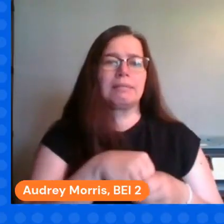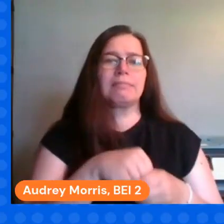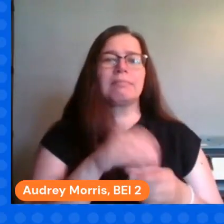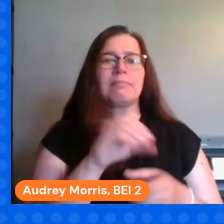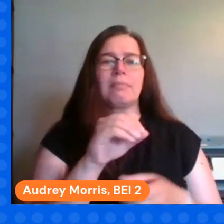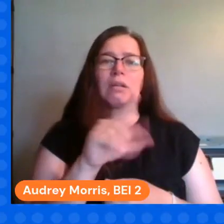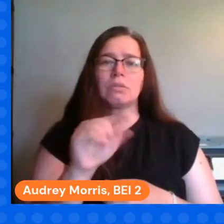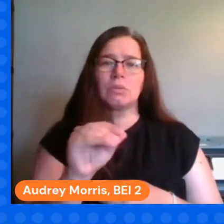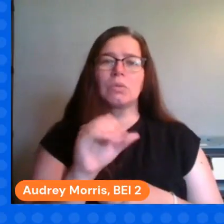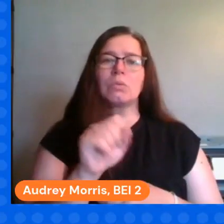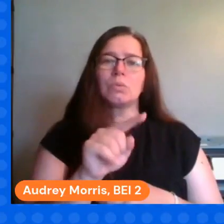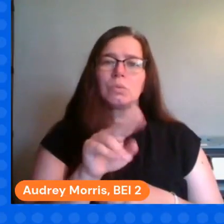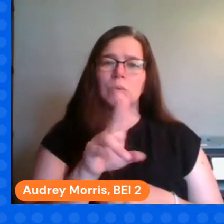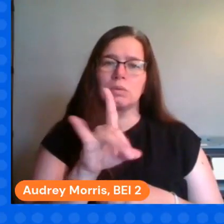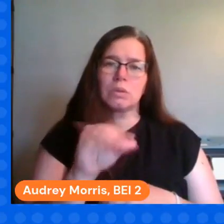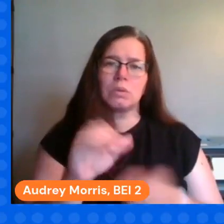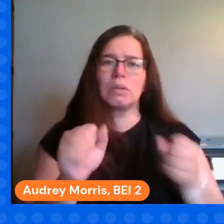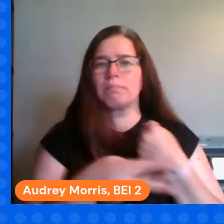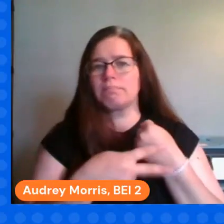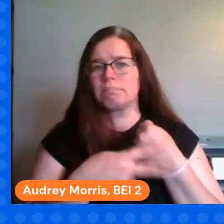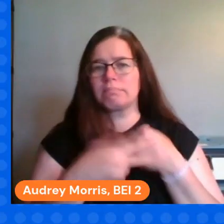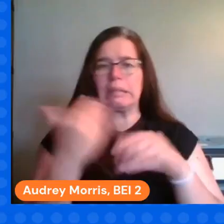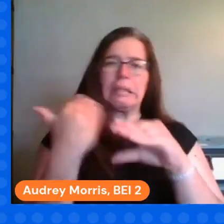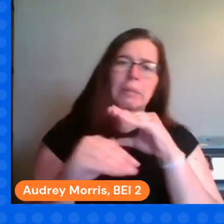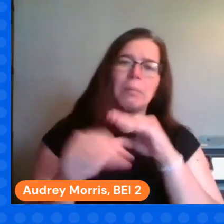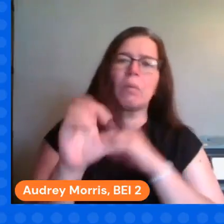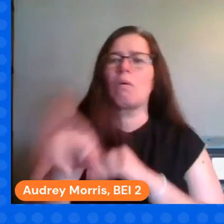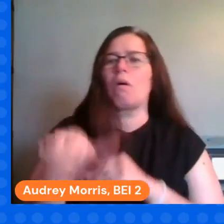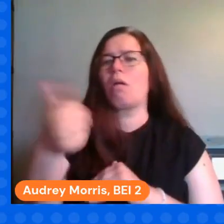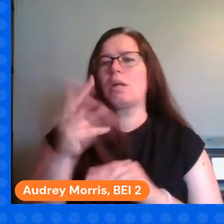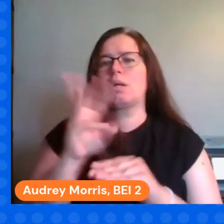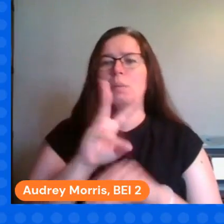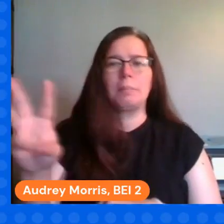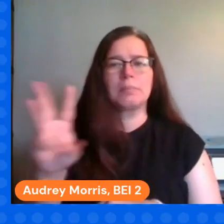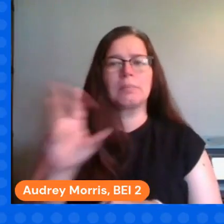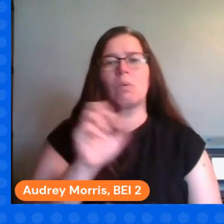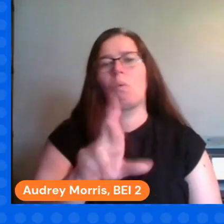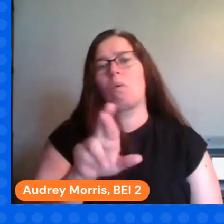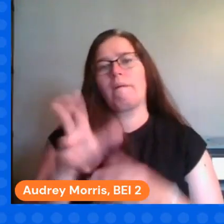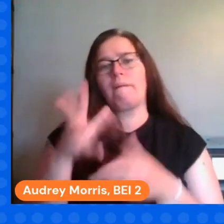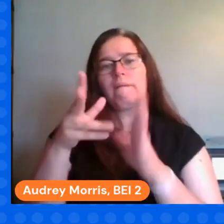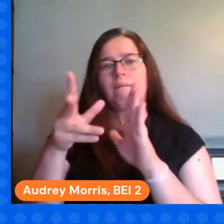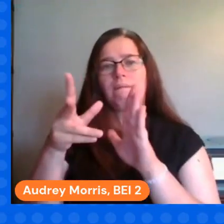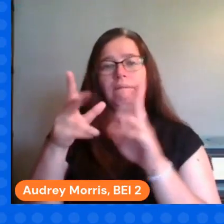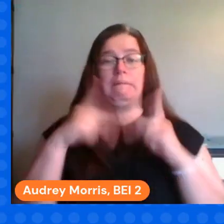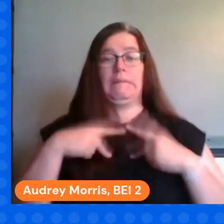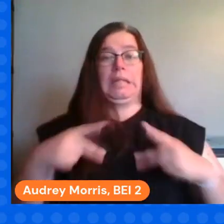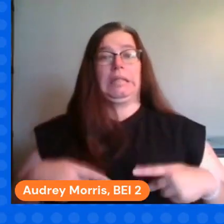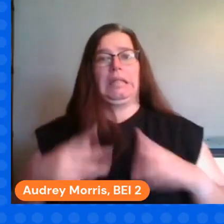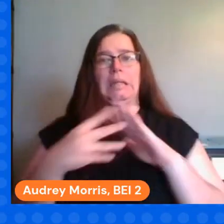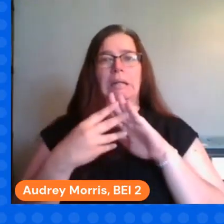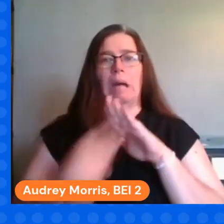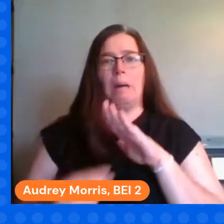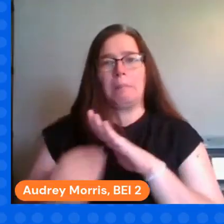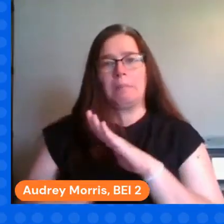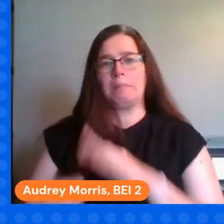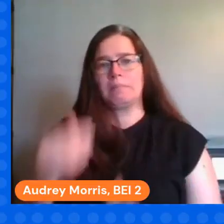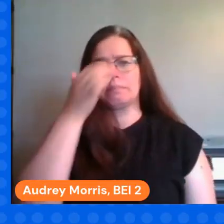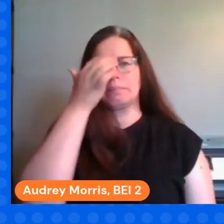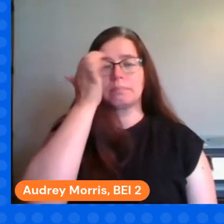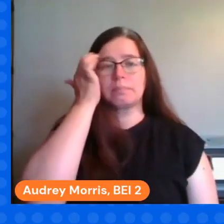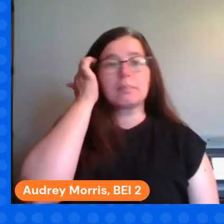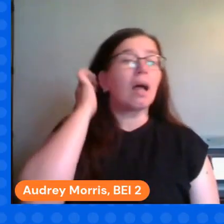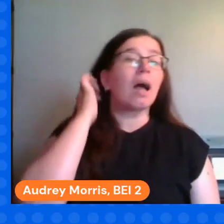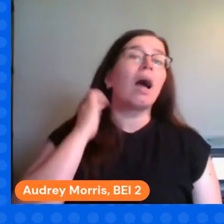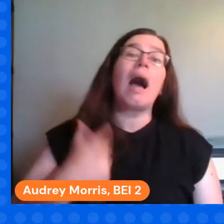you, whether that's email, another web service, or just physically copying the file off. And I didn't even know this until recently, but you can